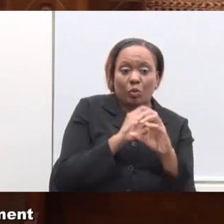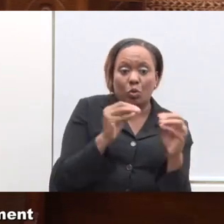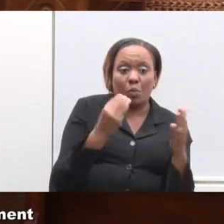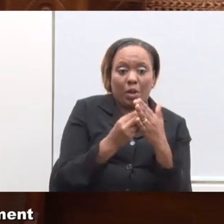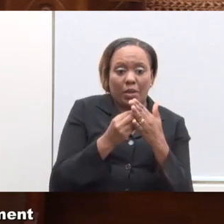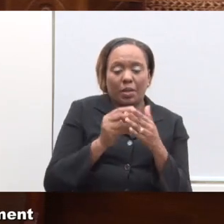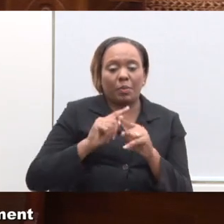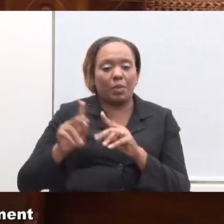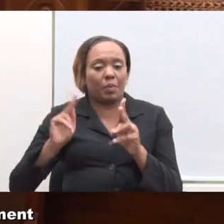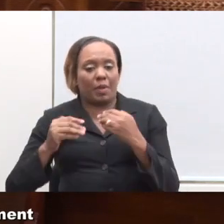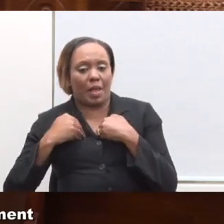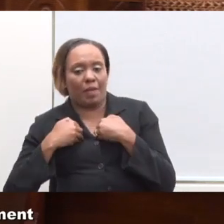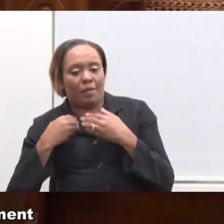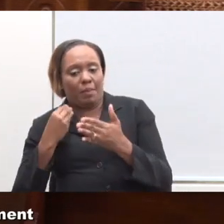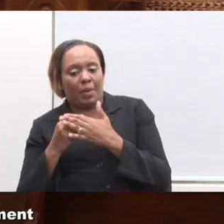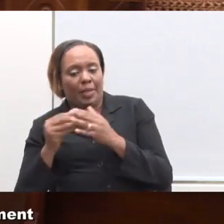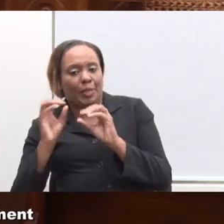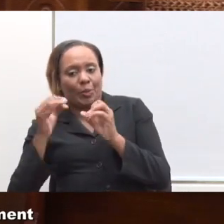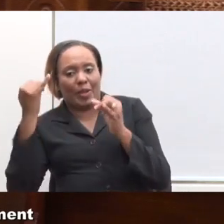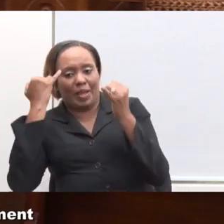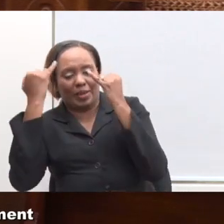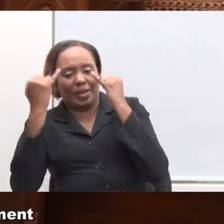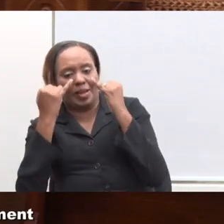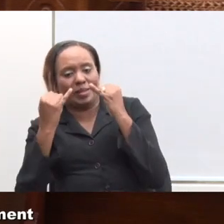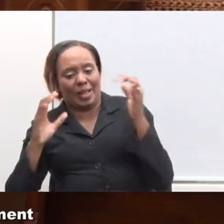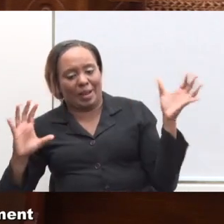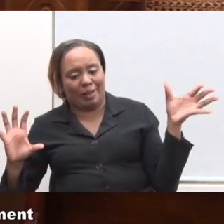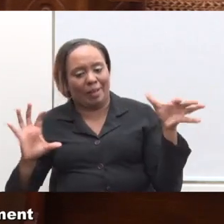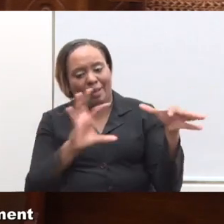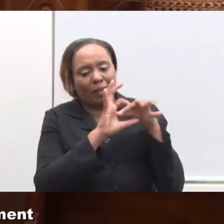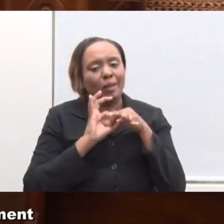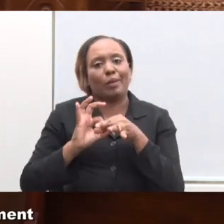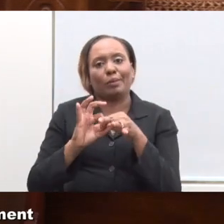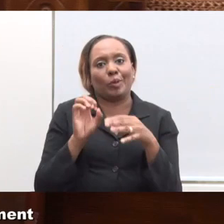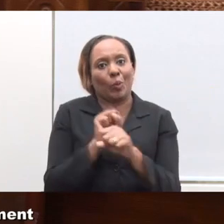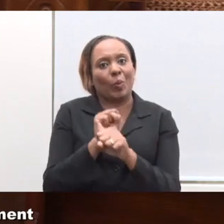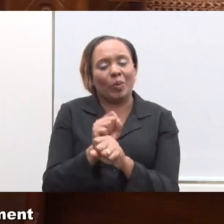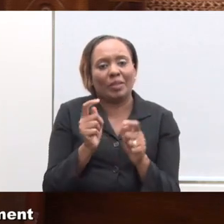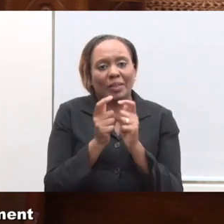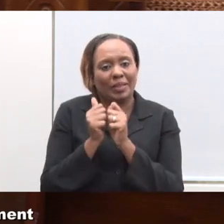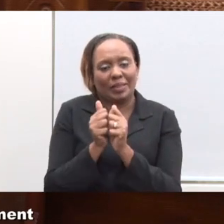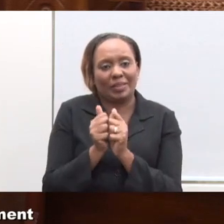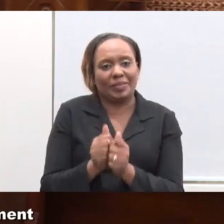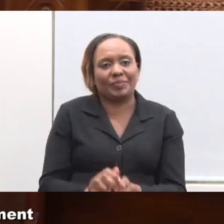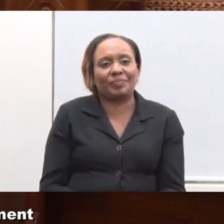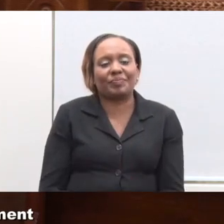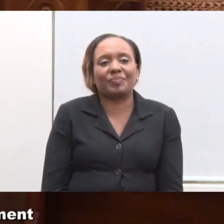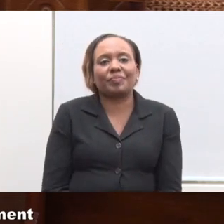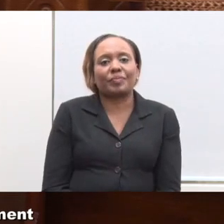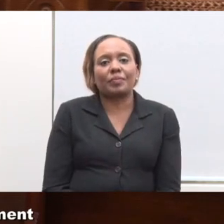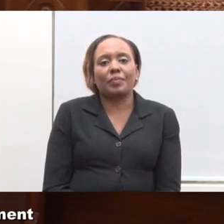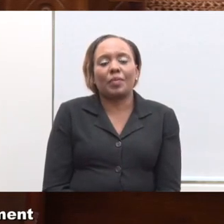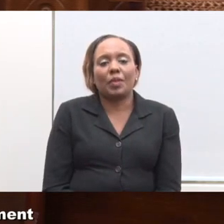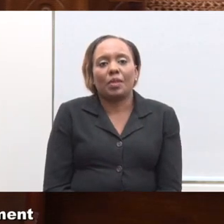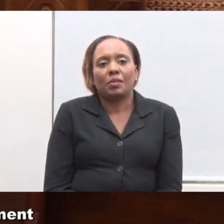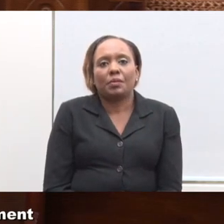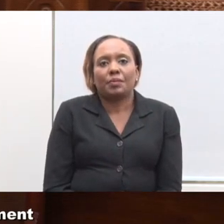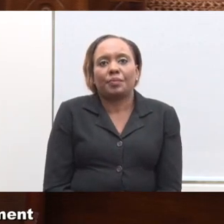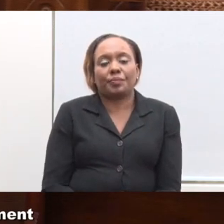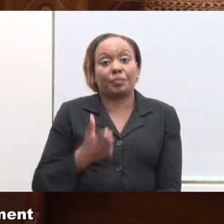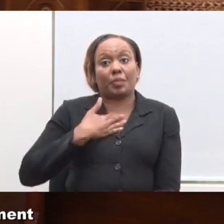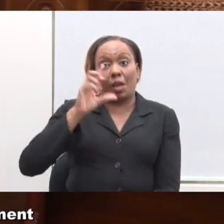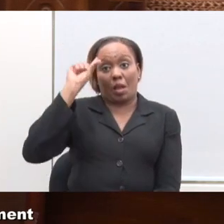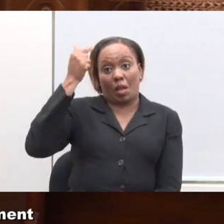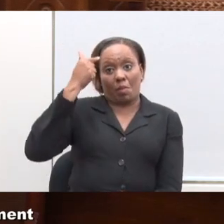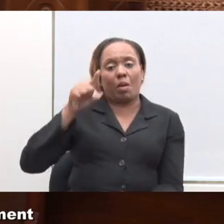In addition, Mr. Speaker, my government will also look forward to being